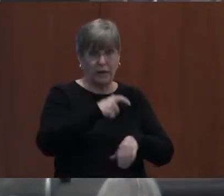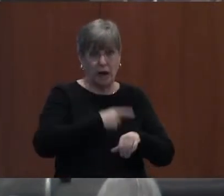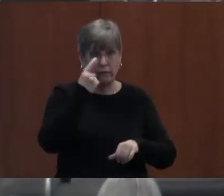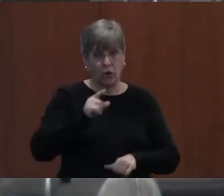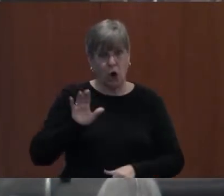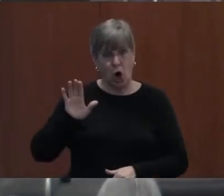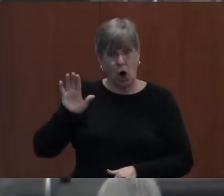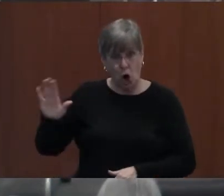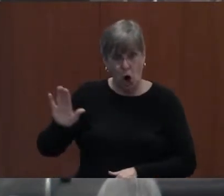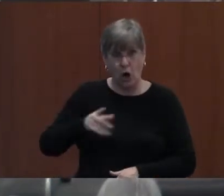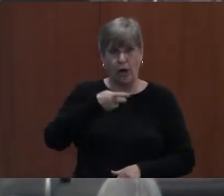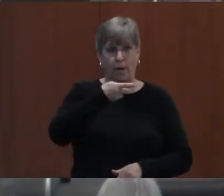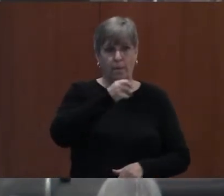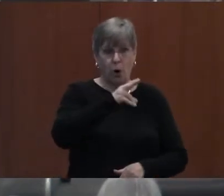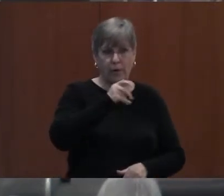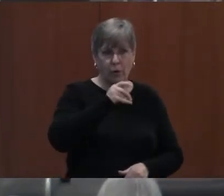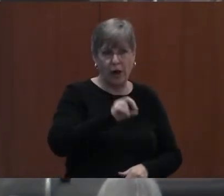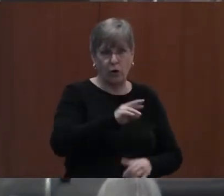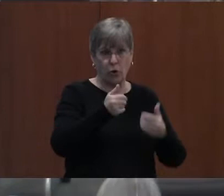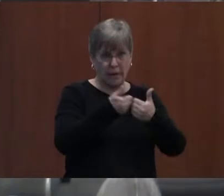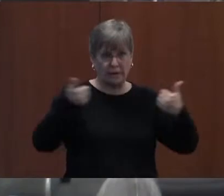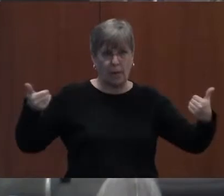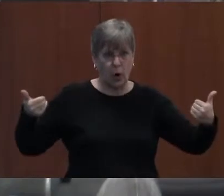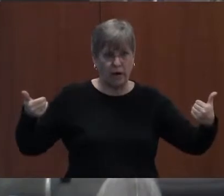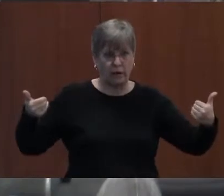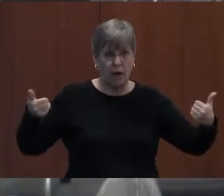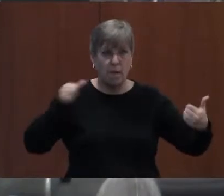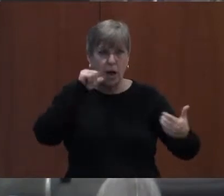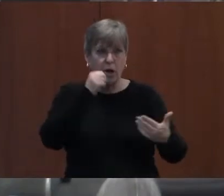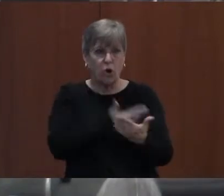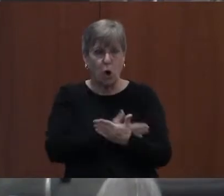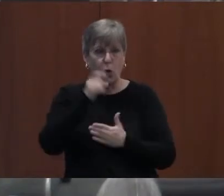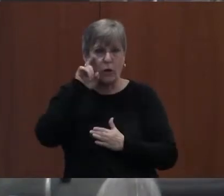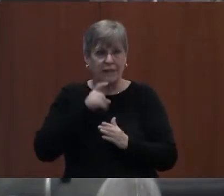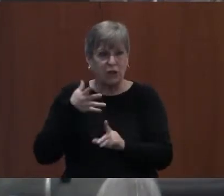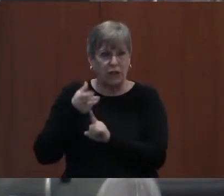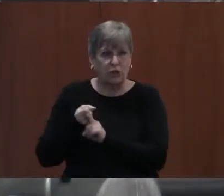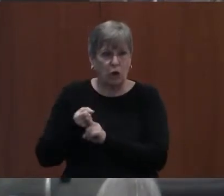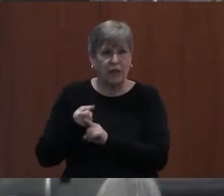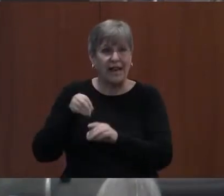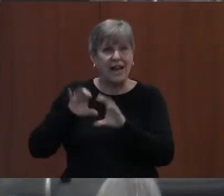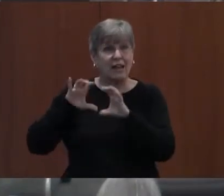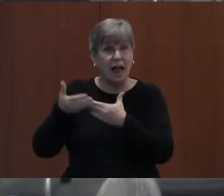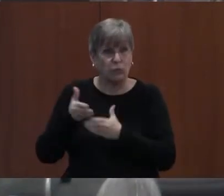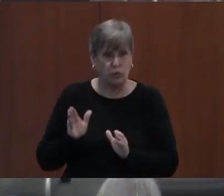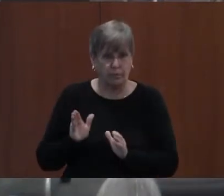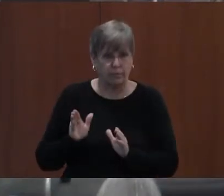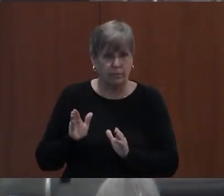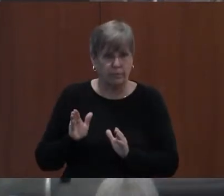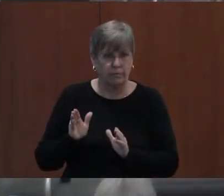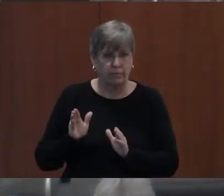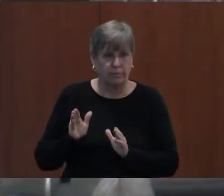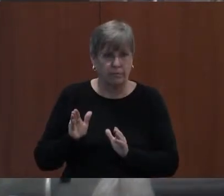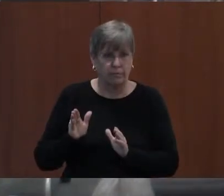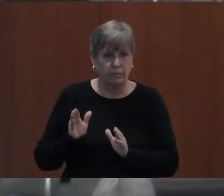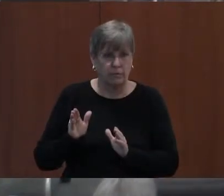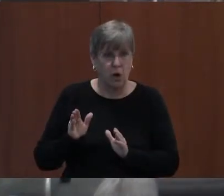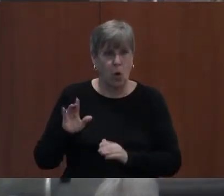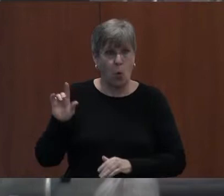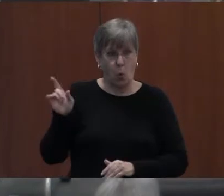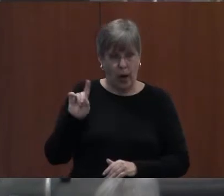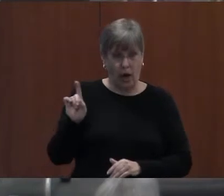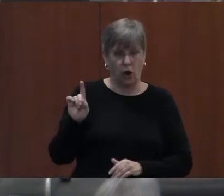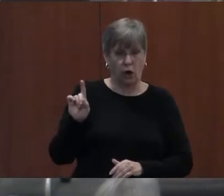her and the perpetrator to be separated. My daughter was sexually assaulted in a classroom